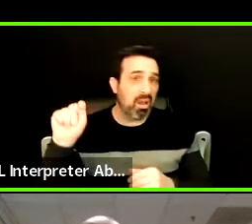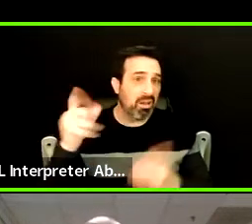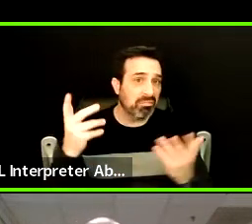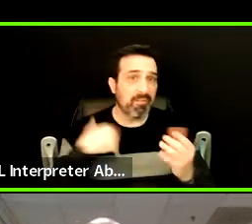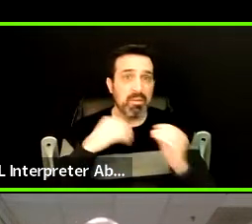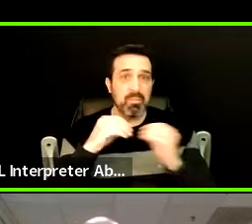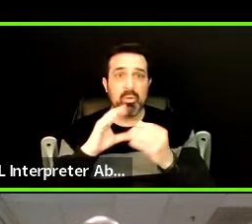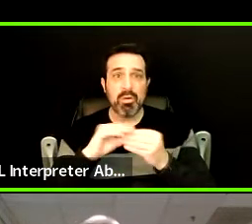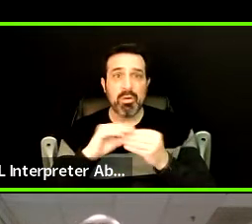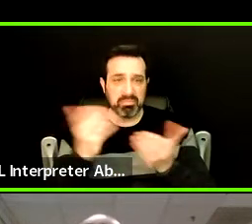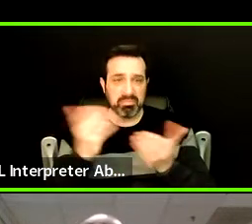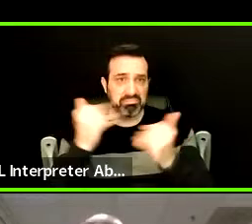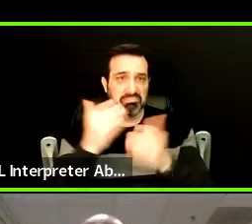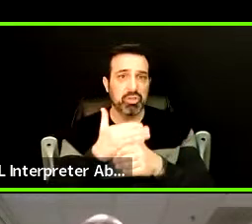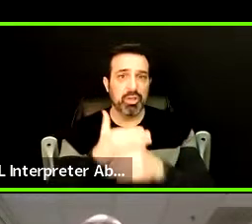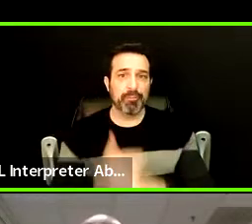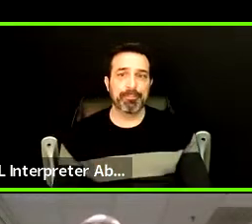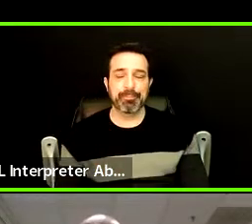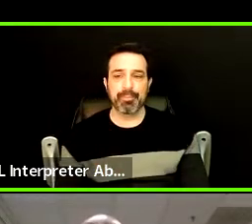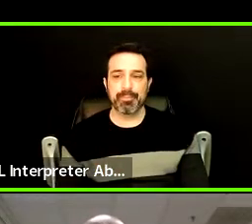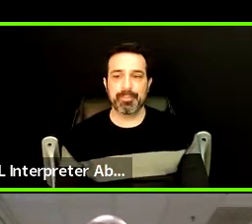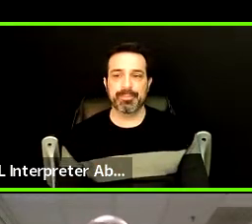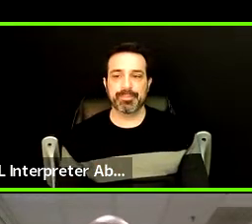more comment, please share.